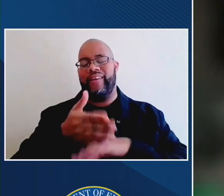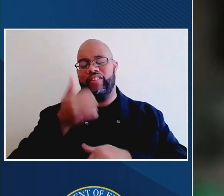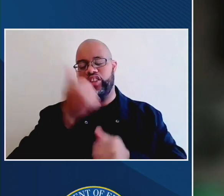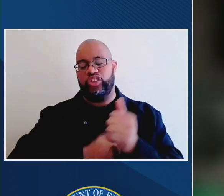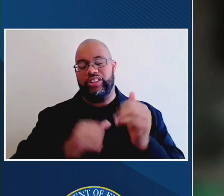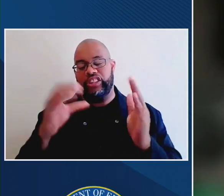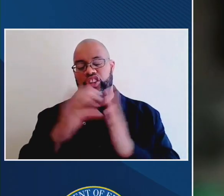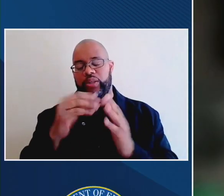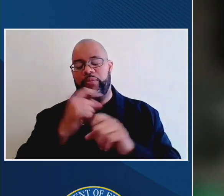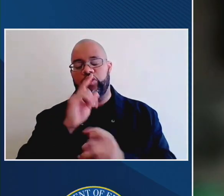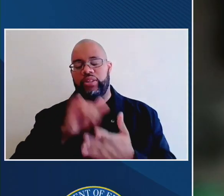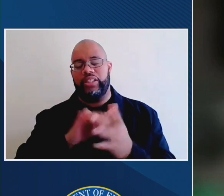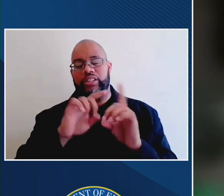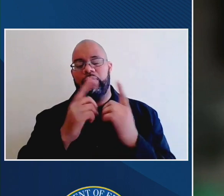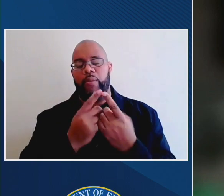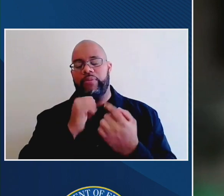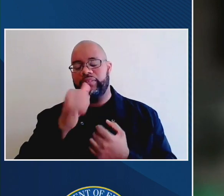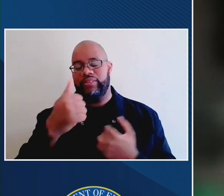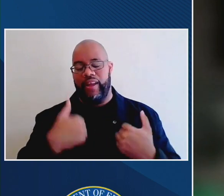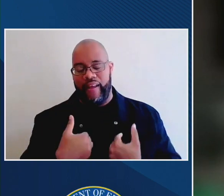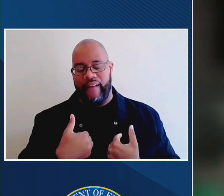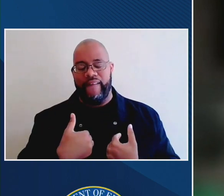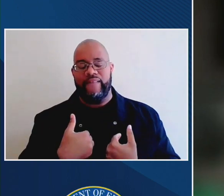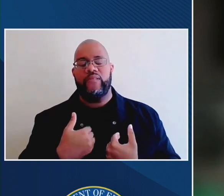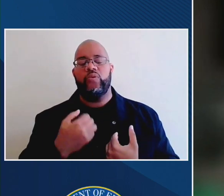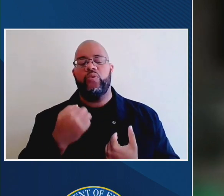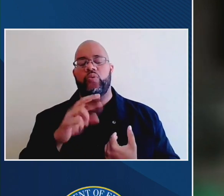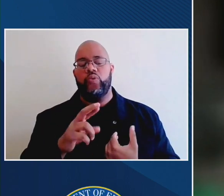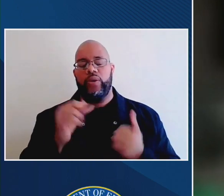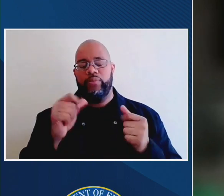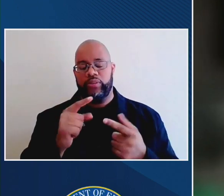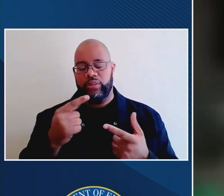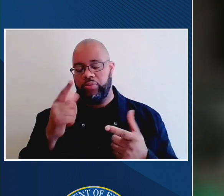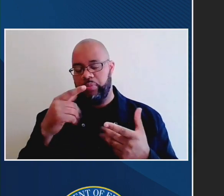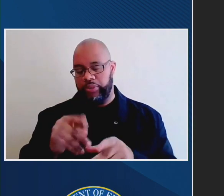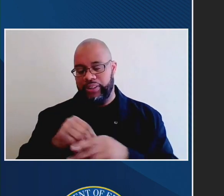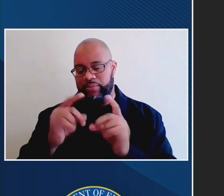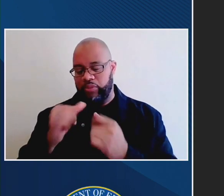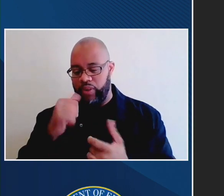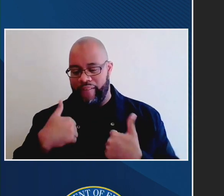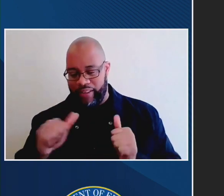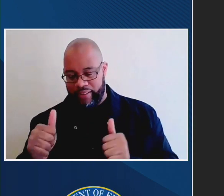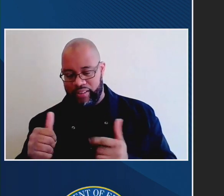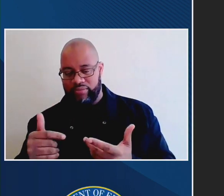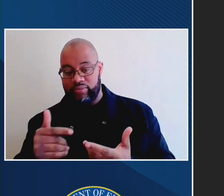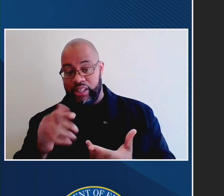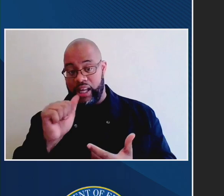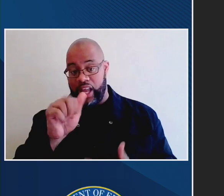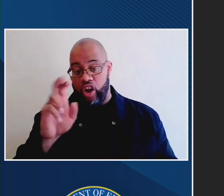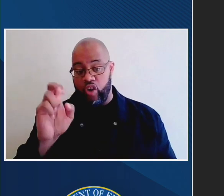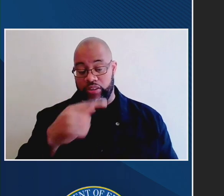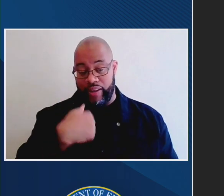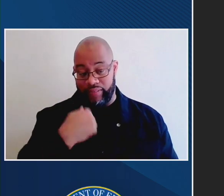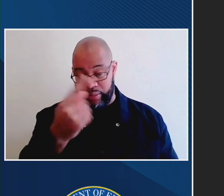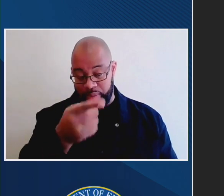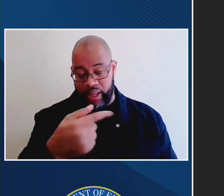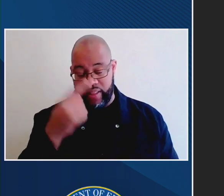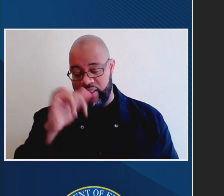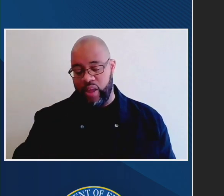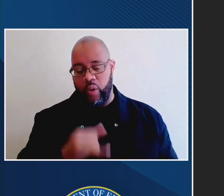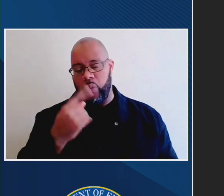sure the department doesn't have, or anyone from the department doesn't have anything. Aaron, did you have something? Yeah, I think I just wanted to point out